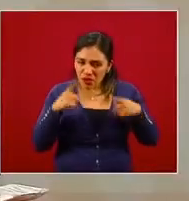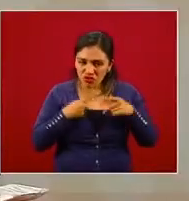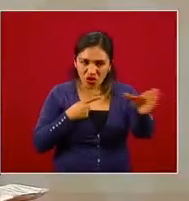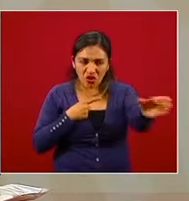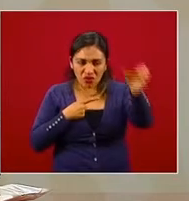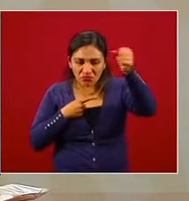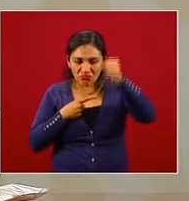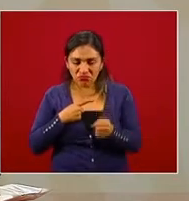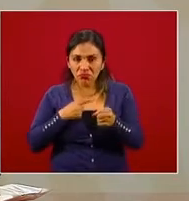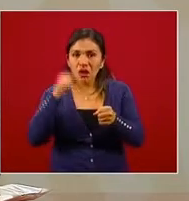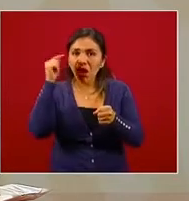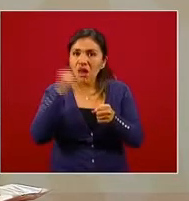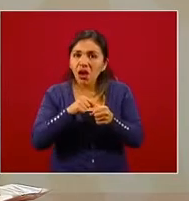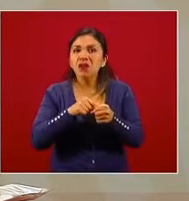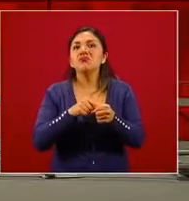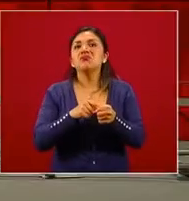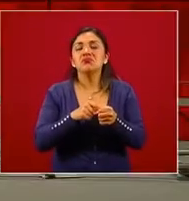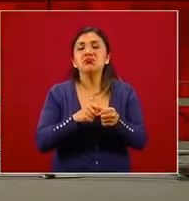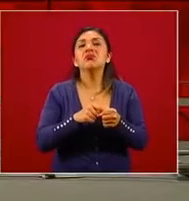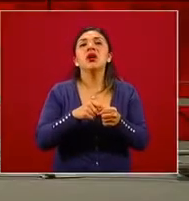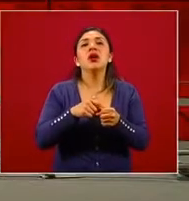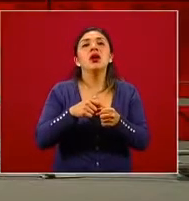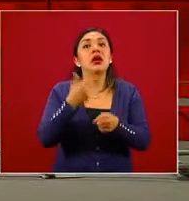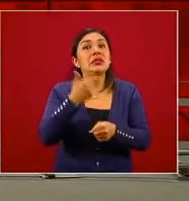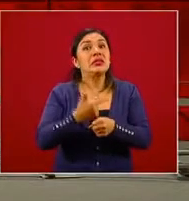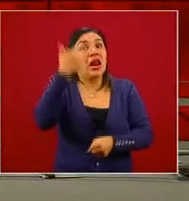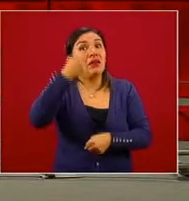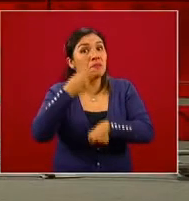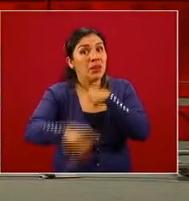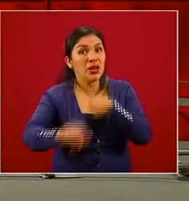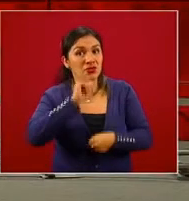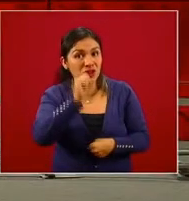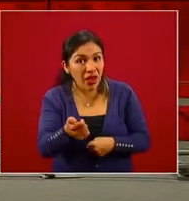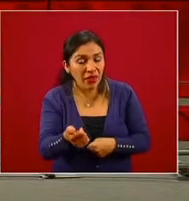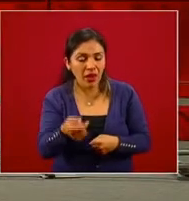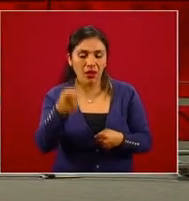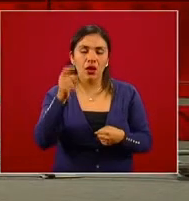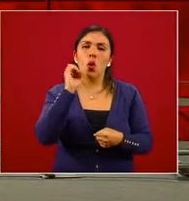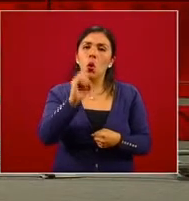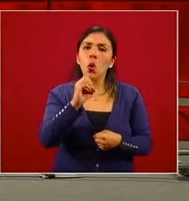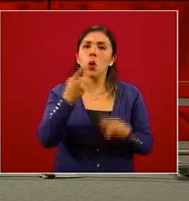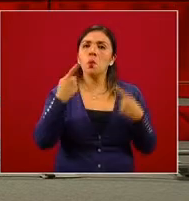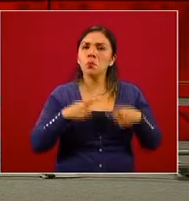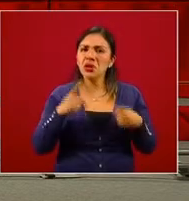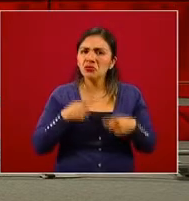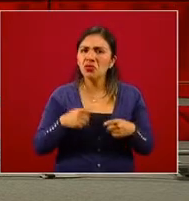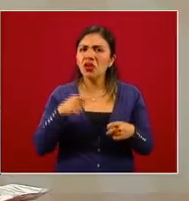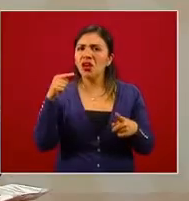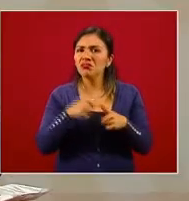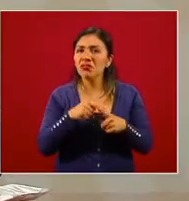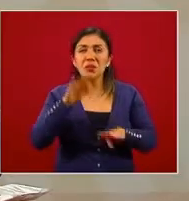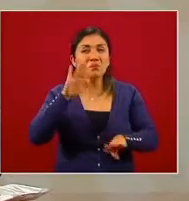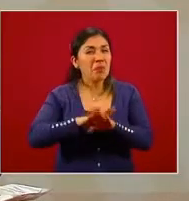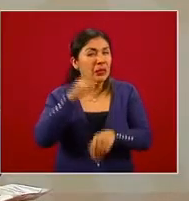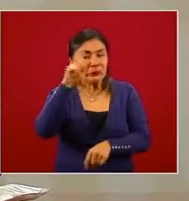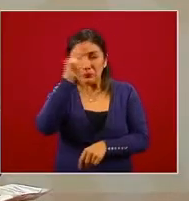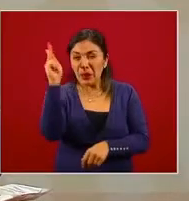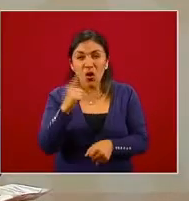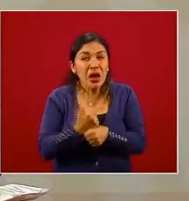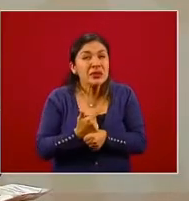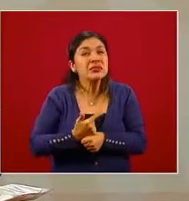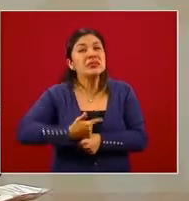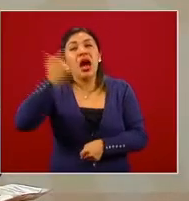selection criteria for participating in these clinical trials. People need to have very, very low risk, or people who are at a